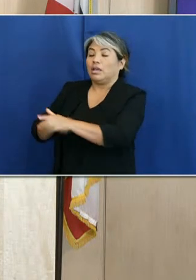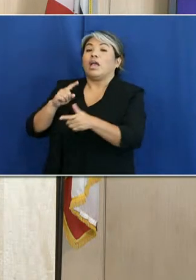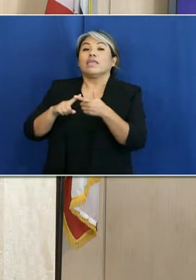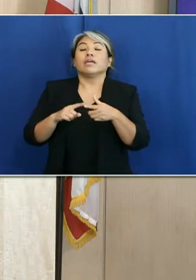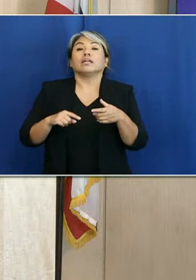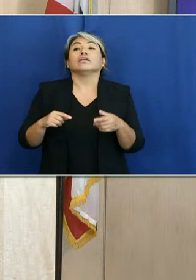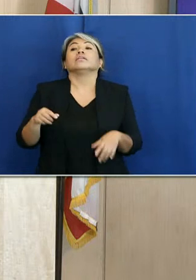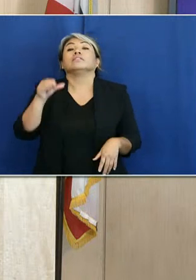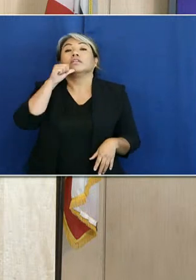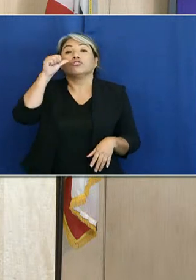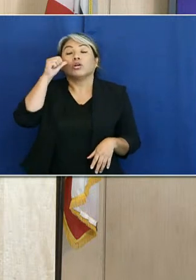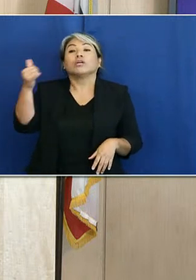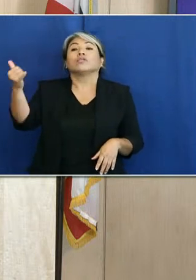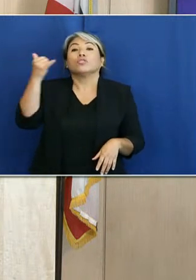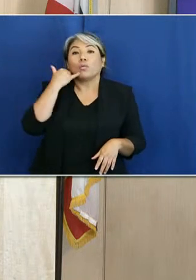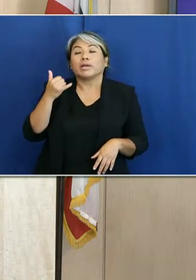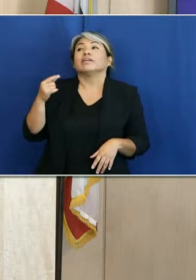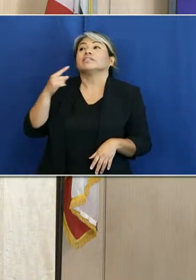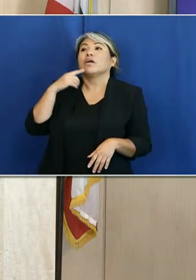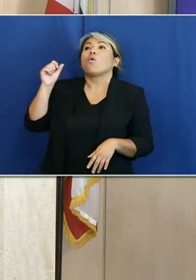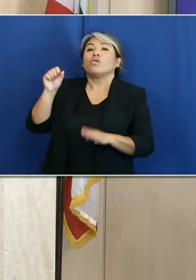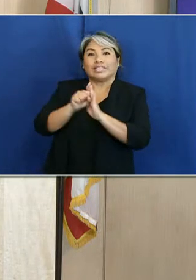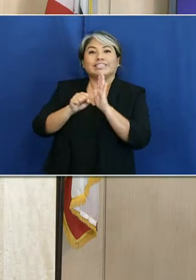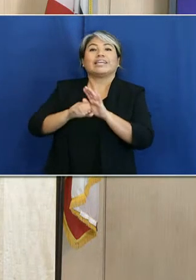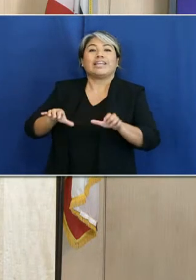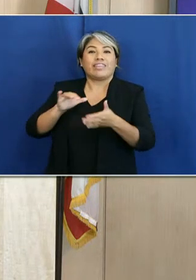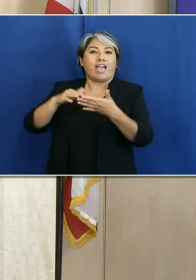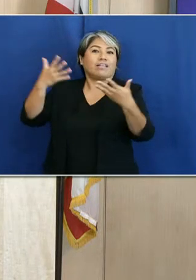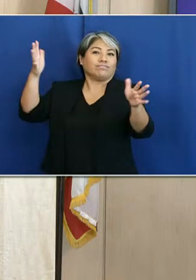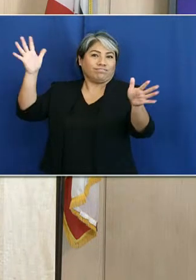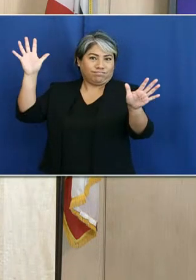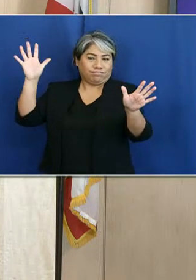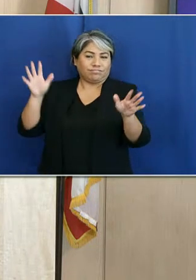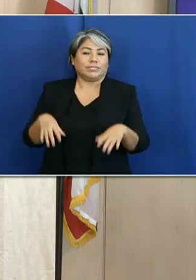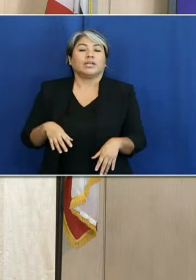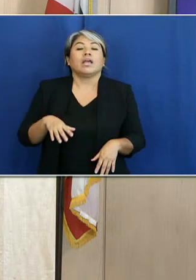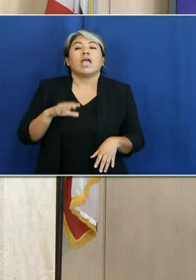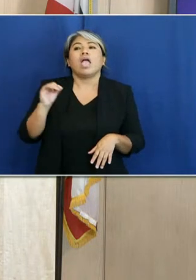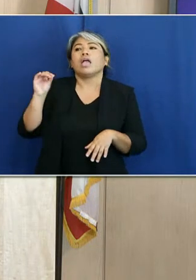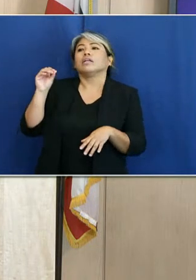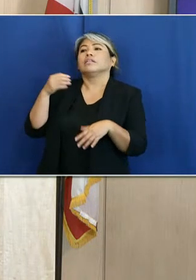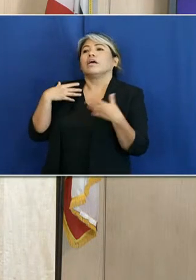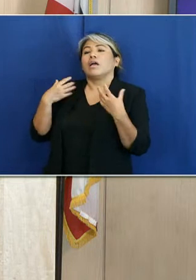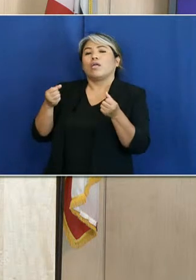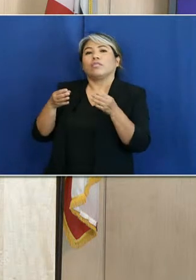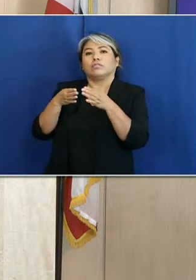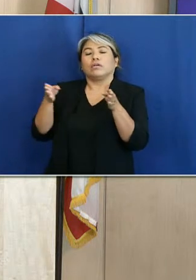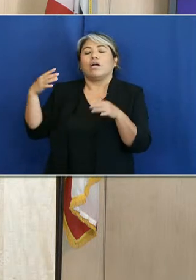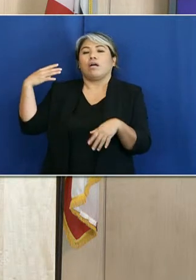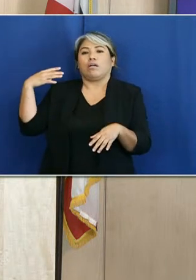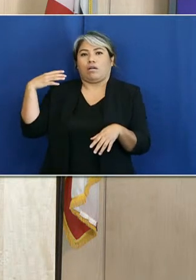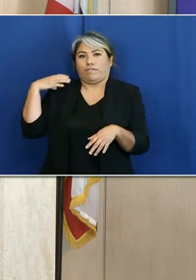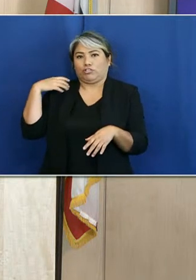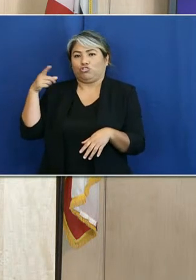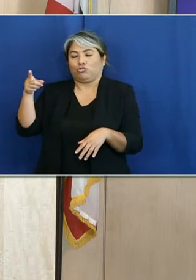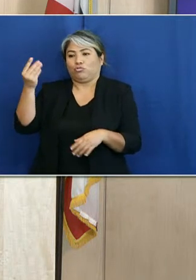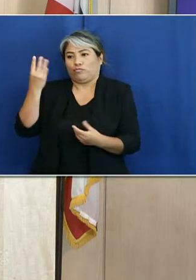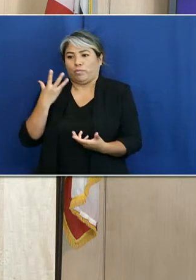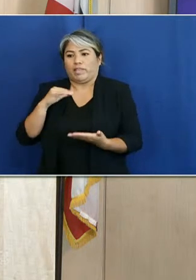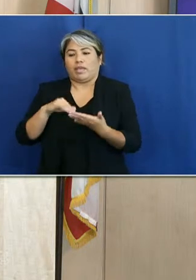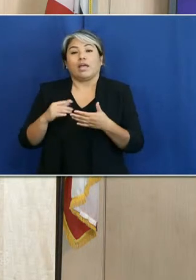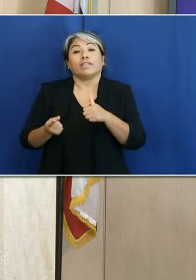yesterday. The state indeed did do that. And the interim health officer informed me that our first